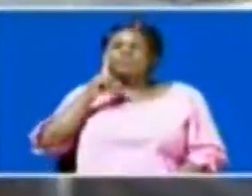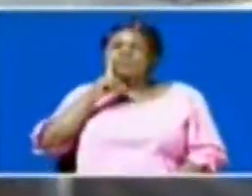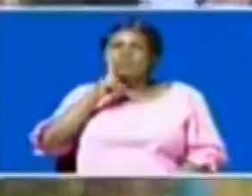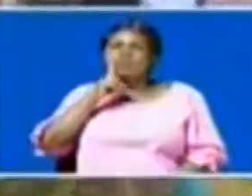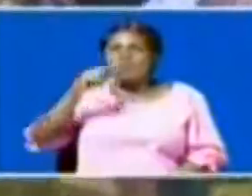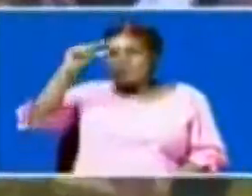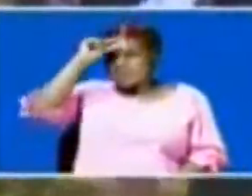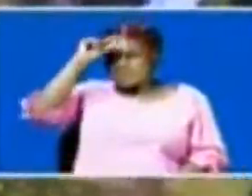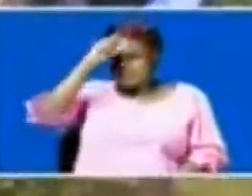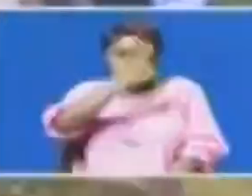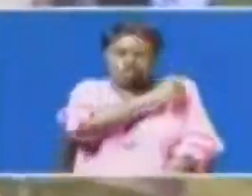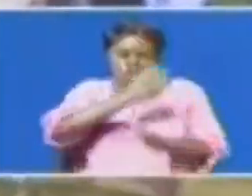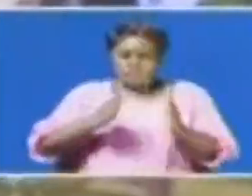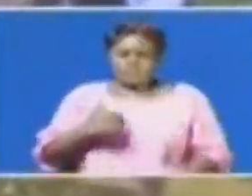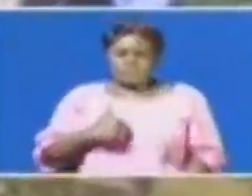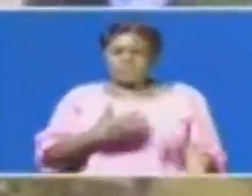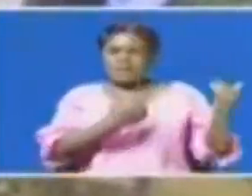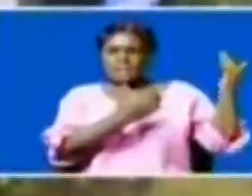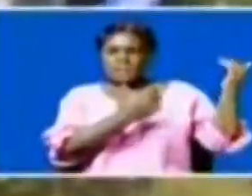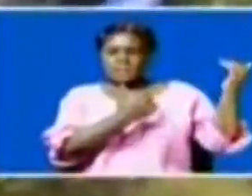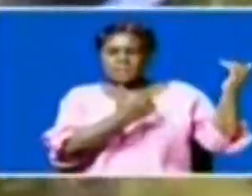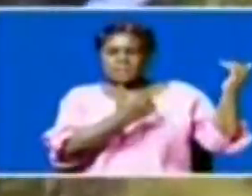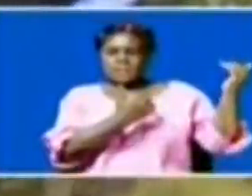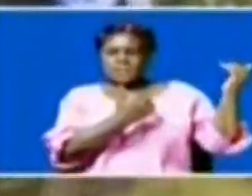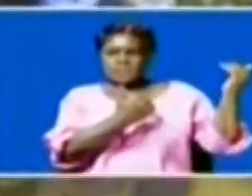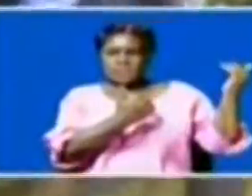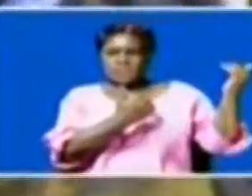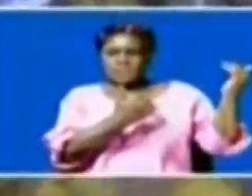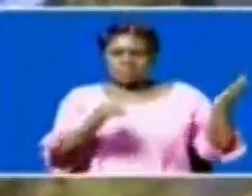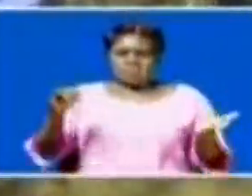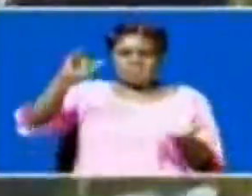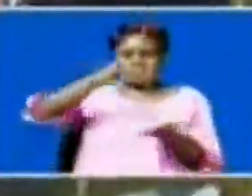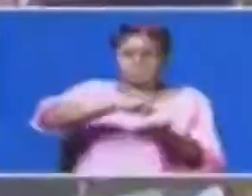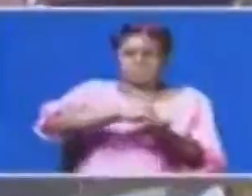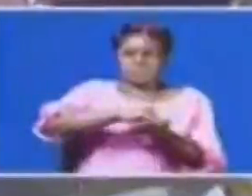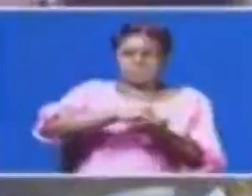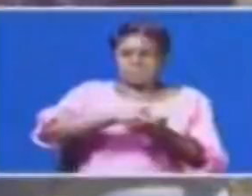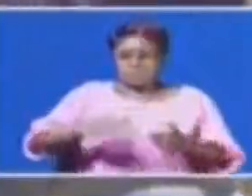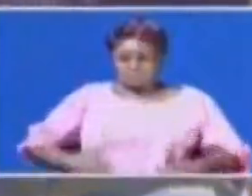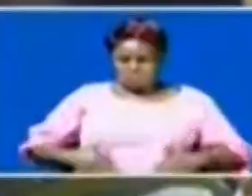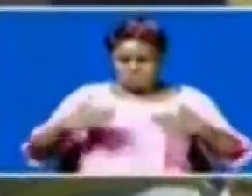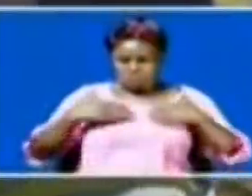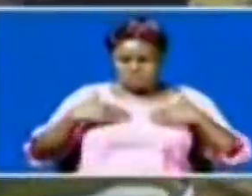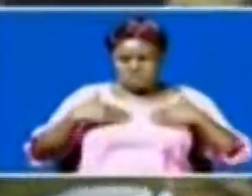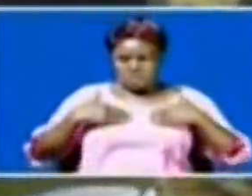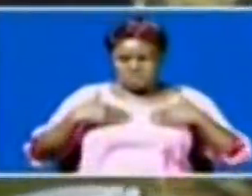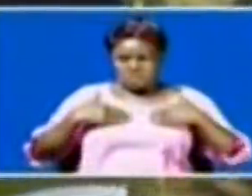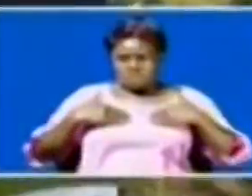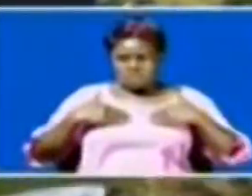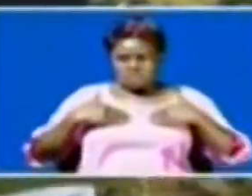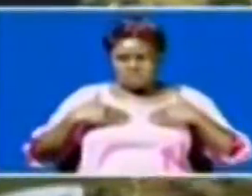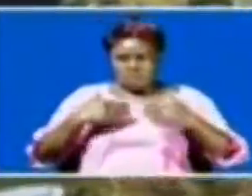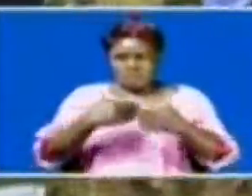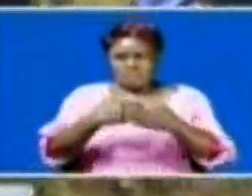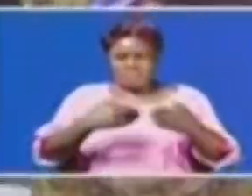a government pathologist is expected to get to that particular morgue where the body of Sharon Otieno is being preserved